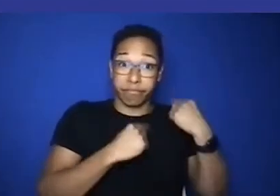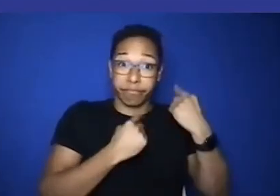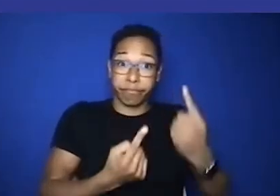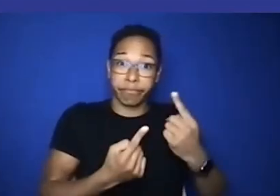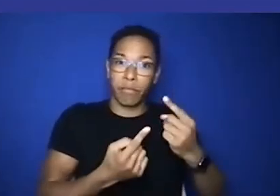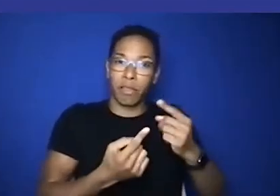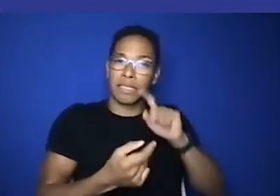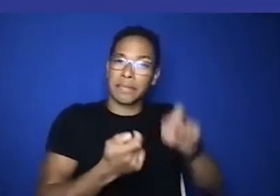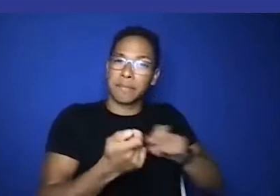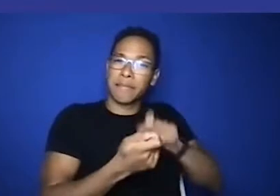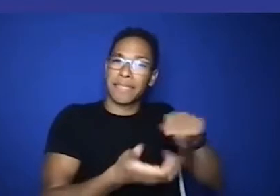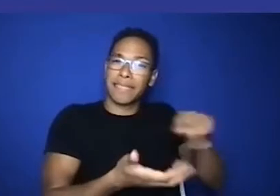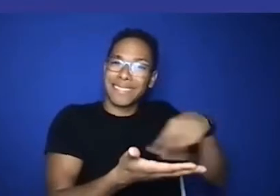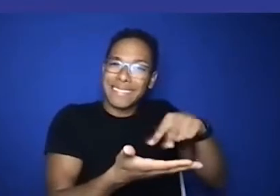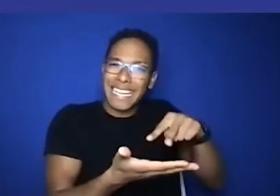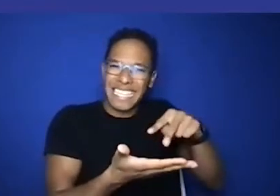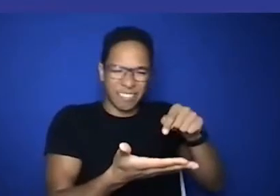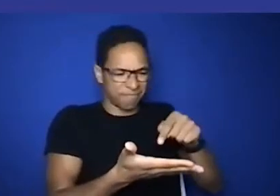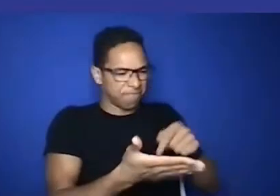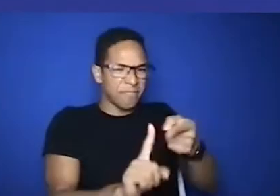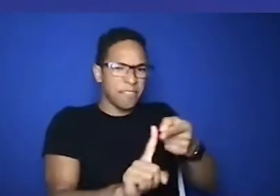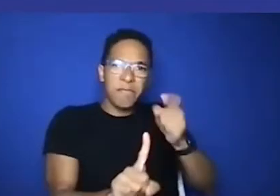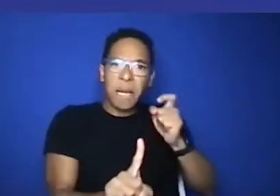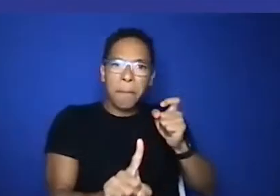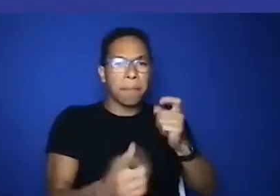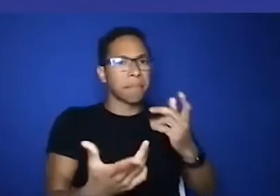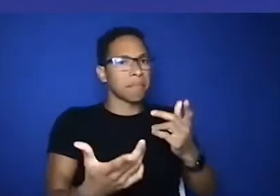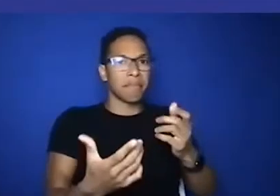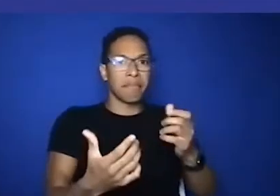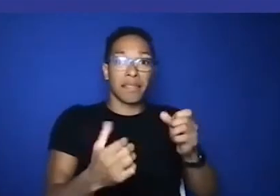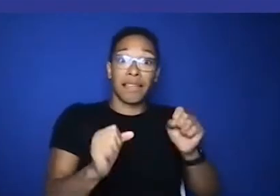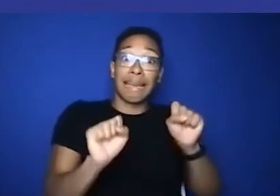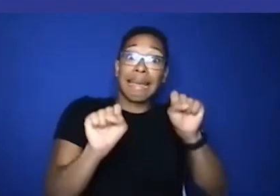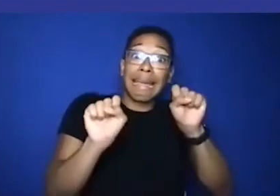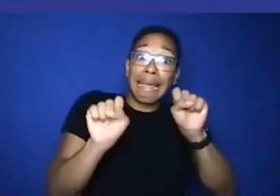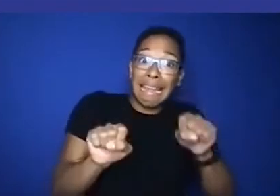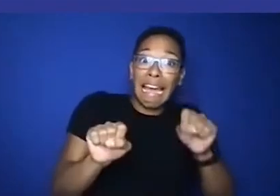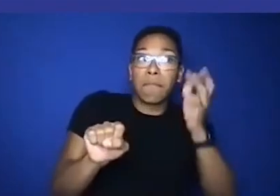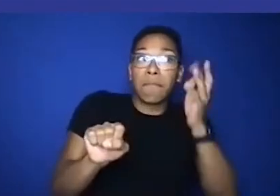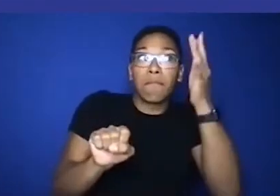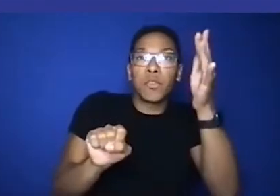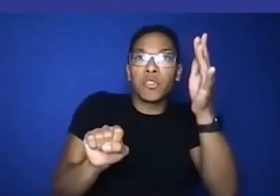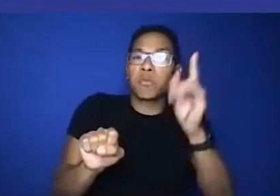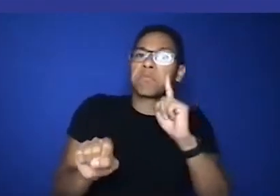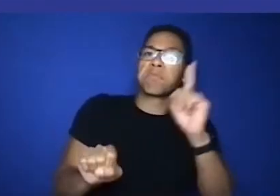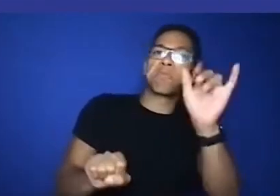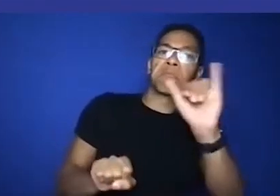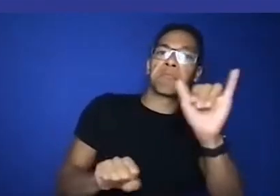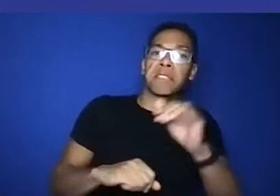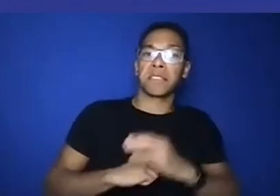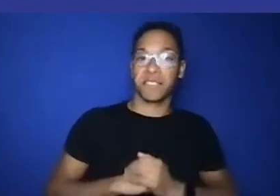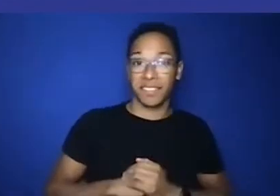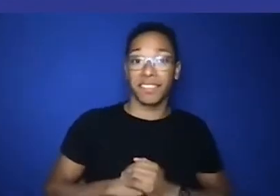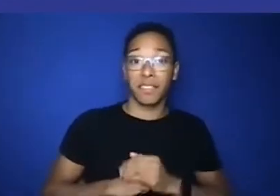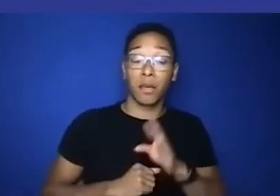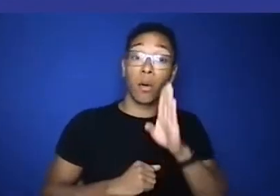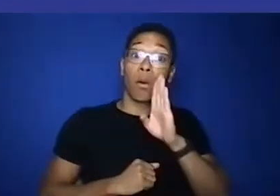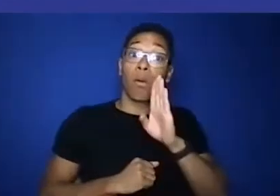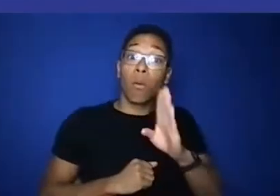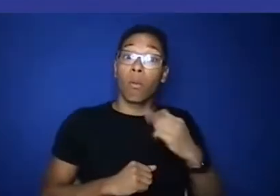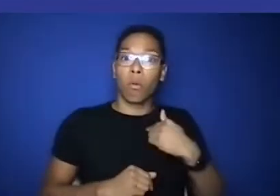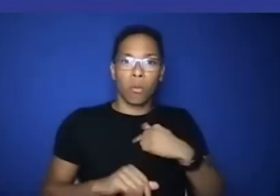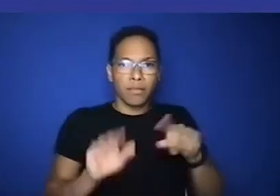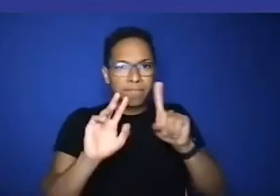where it comes from, and what canon is or can be. We will examine or interrogate how intellectual property